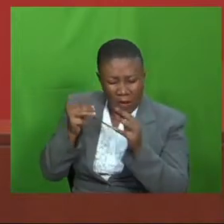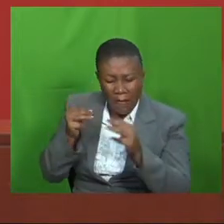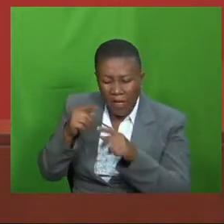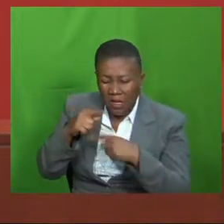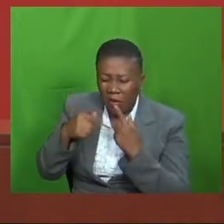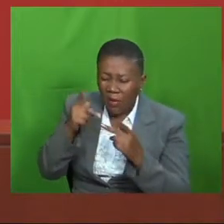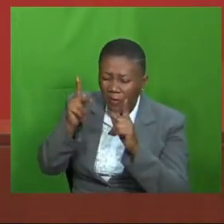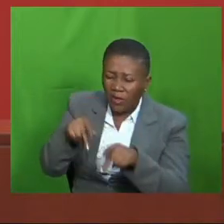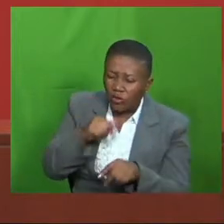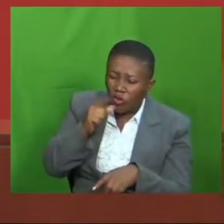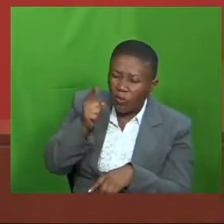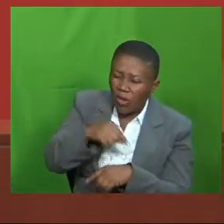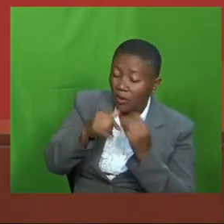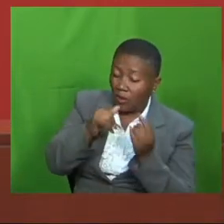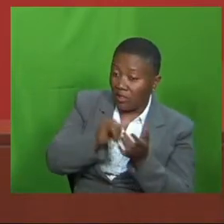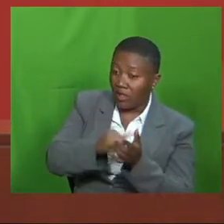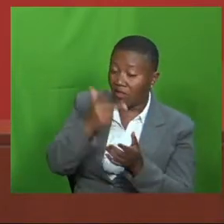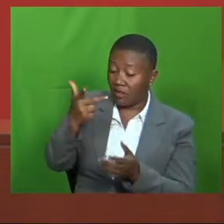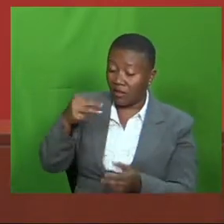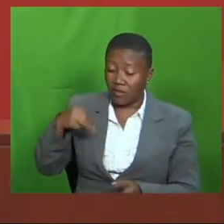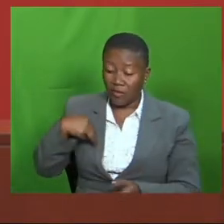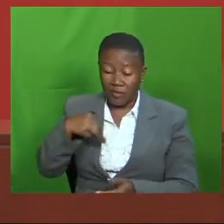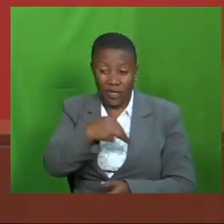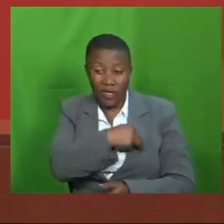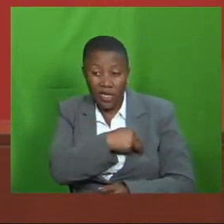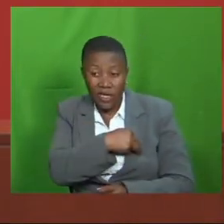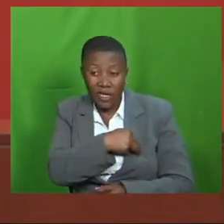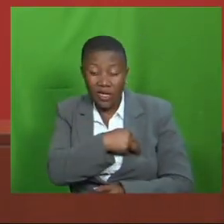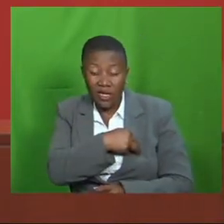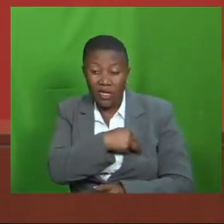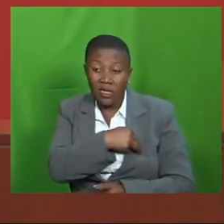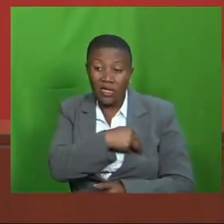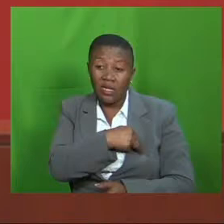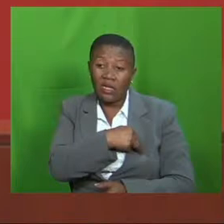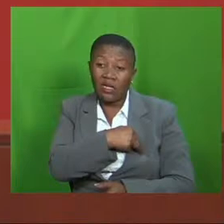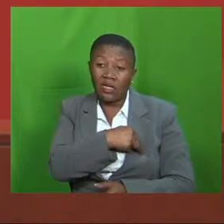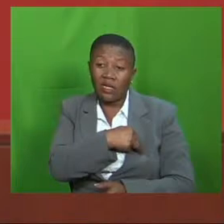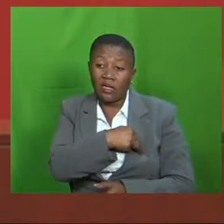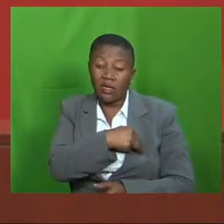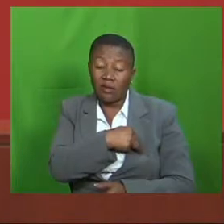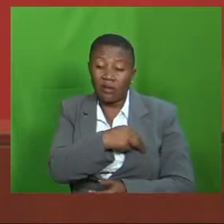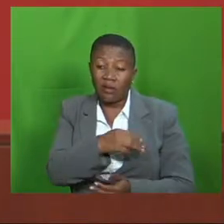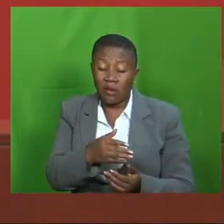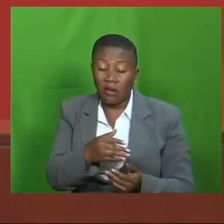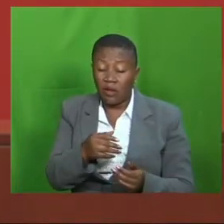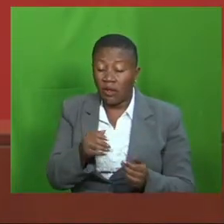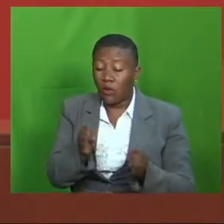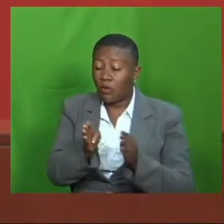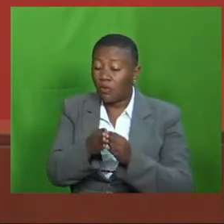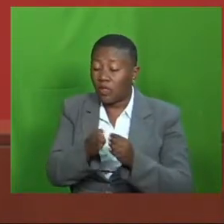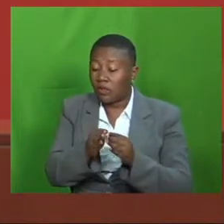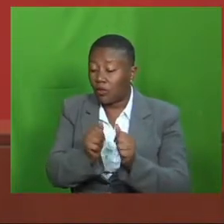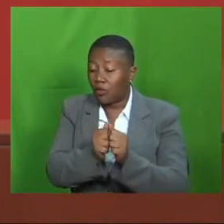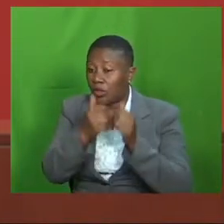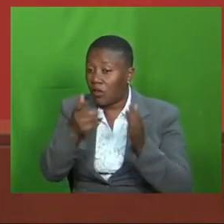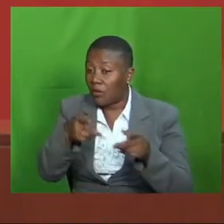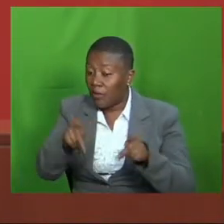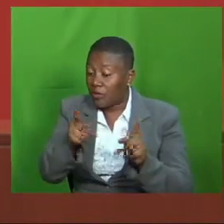the 3 members who had absented themselves from sittings of the House in a meeting without the permission in writing of the